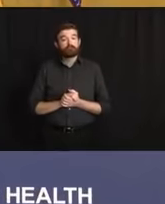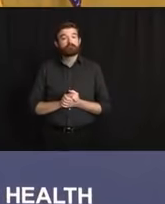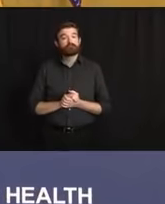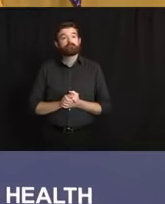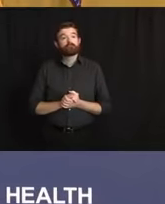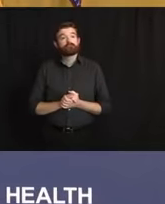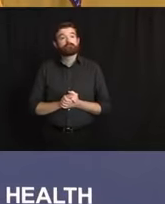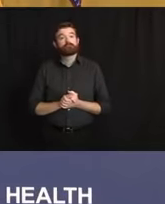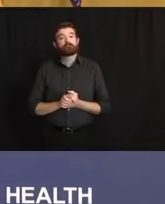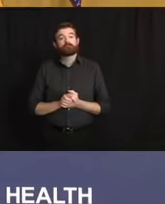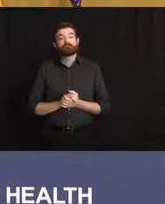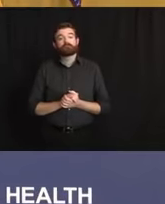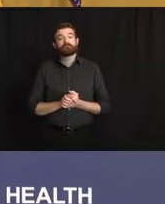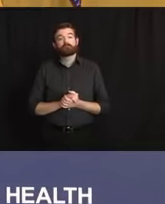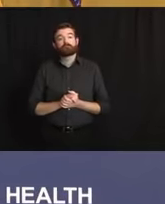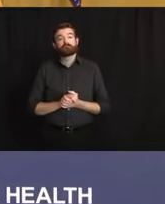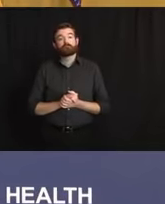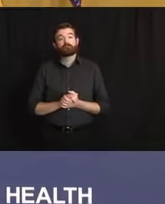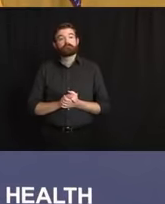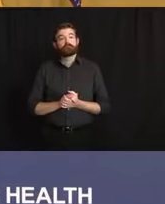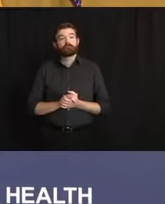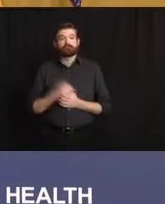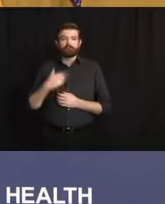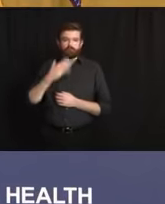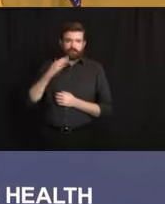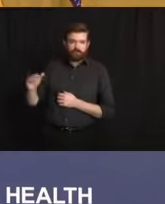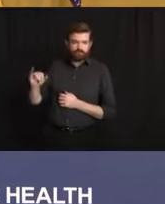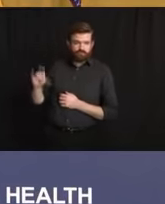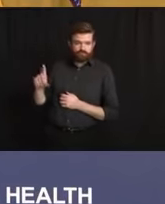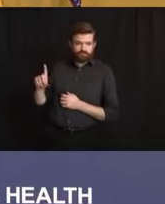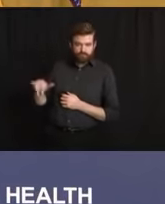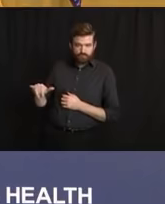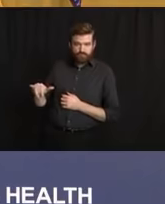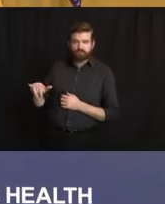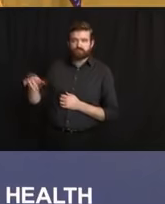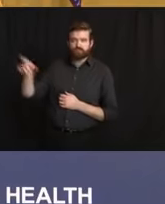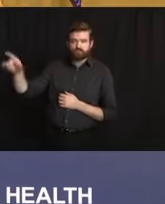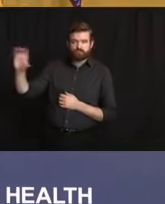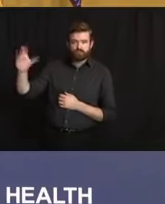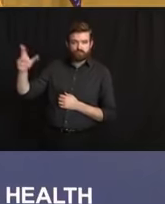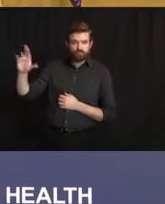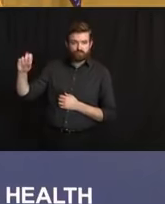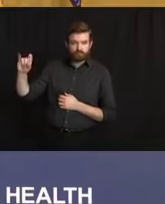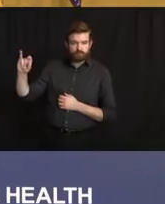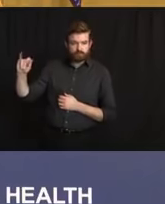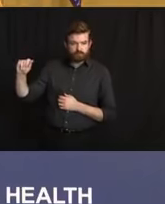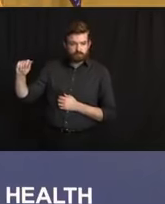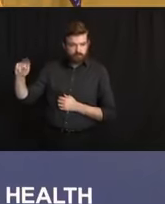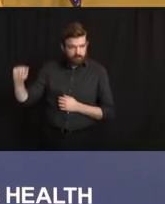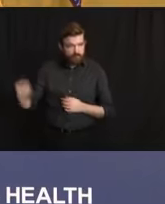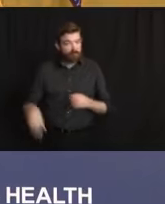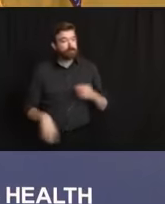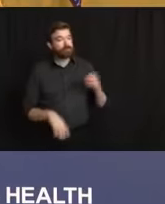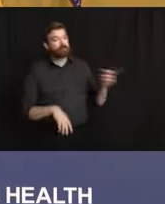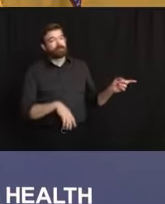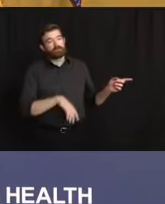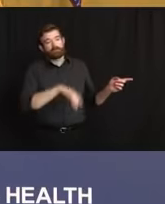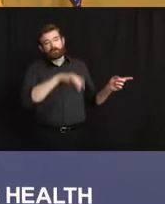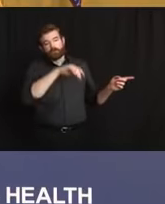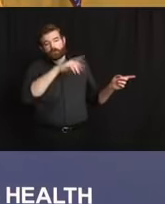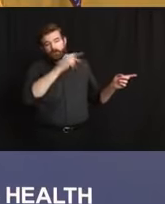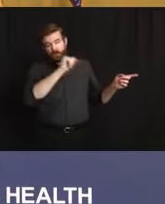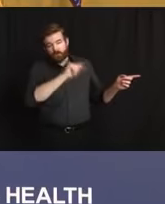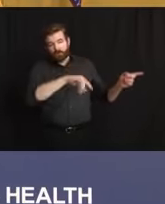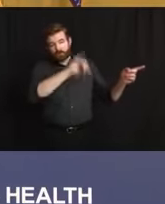again, I want to thank Judy and Tina, as always, for being here. Pat, Jared, Matt, Mahan, the team. We'll